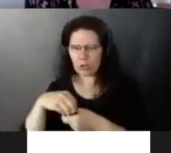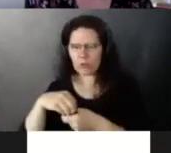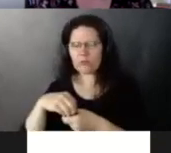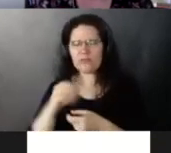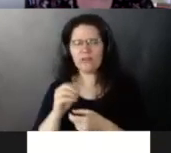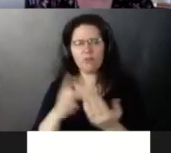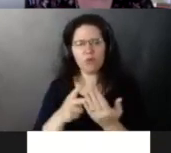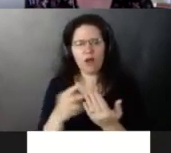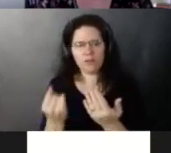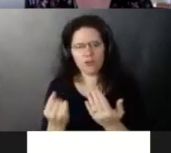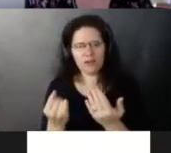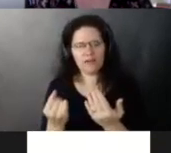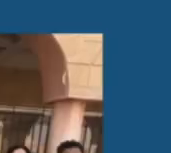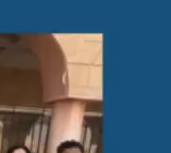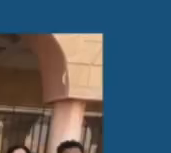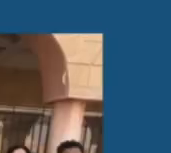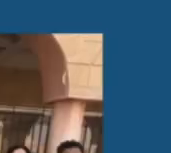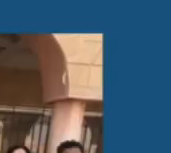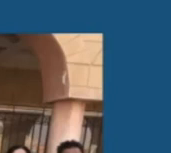that has changed your community.